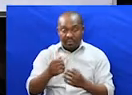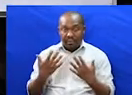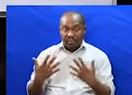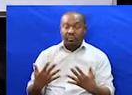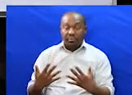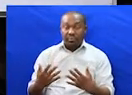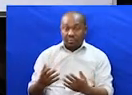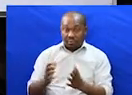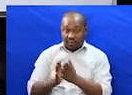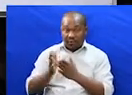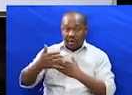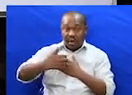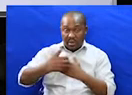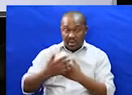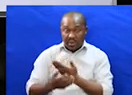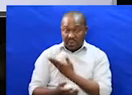Well, my dear student,